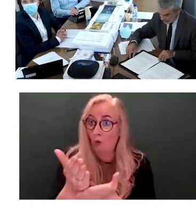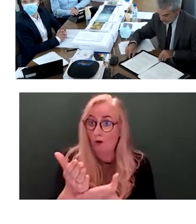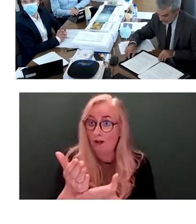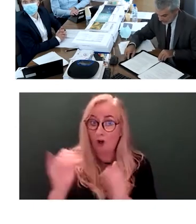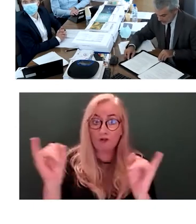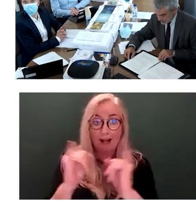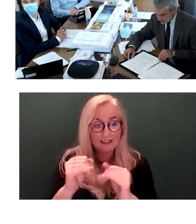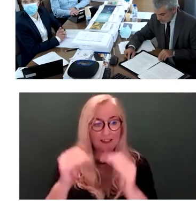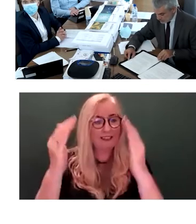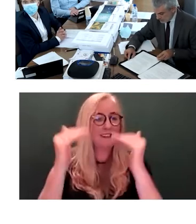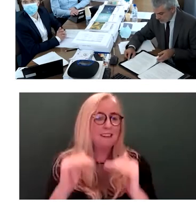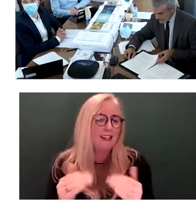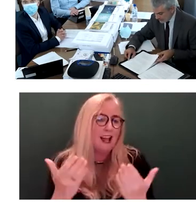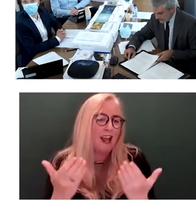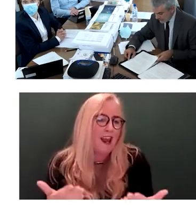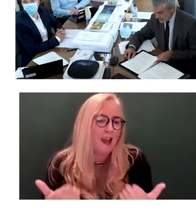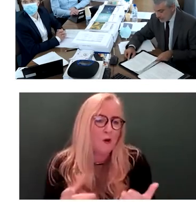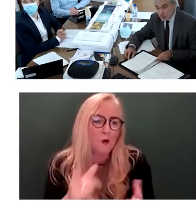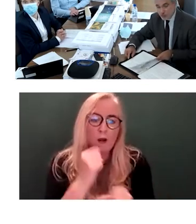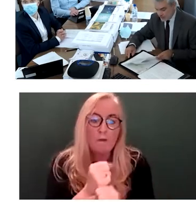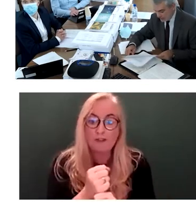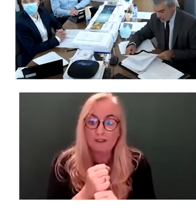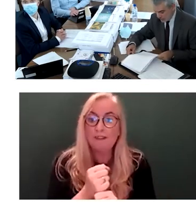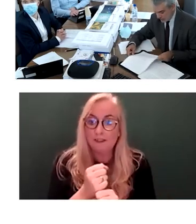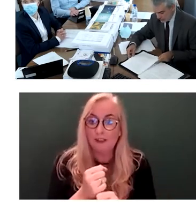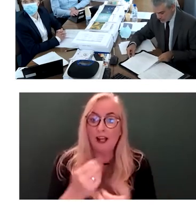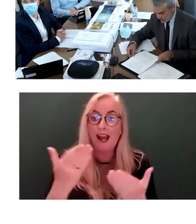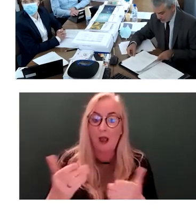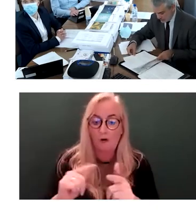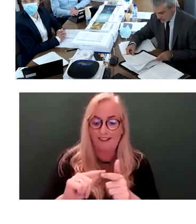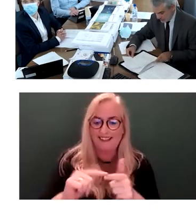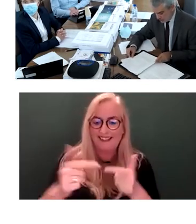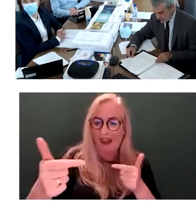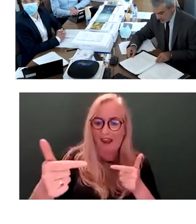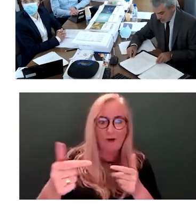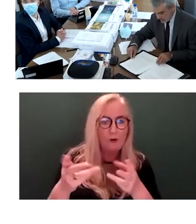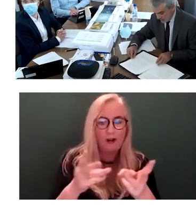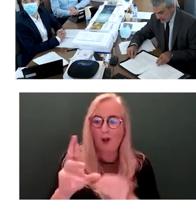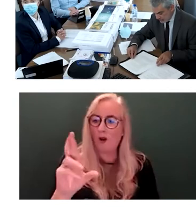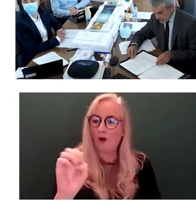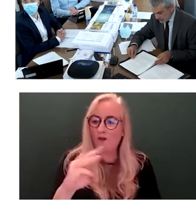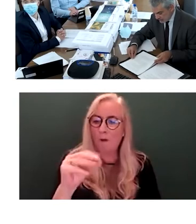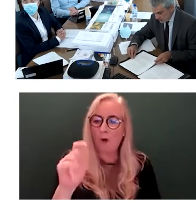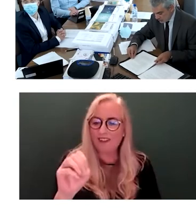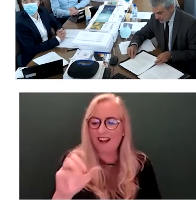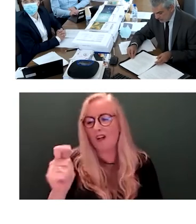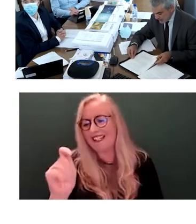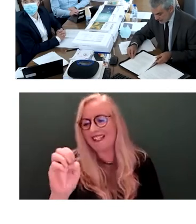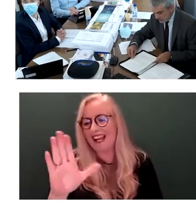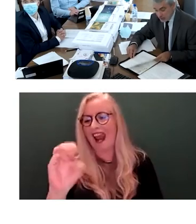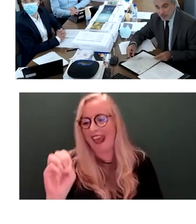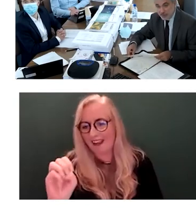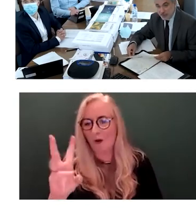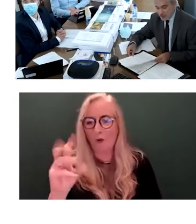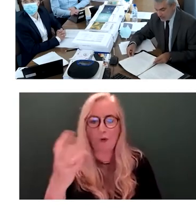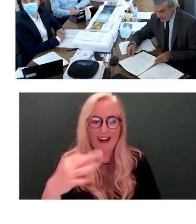The COVID-19 crisis also brought a massive increase in the use of teleworking. I was referring to that before. The averages of teleworking are